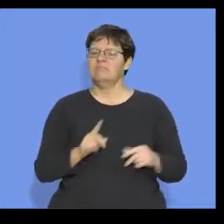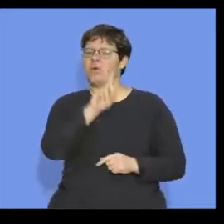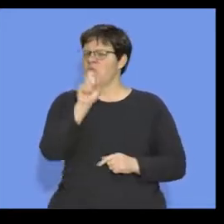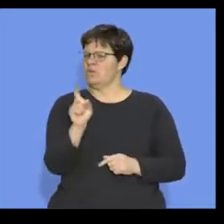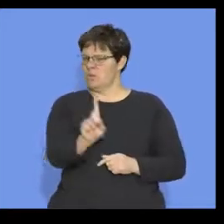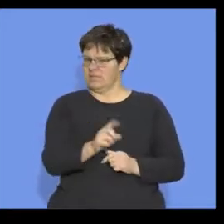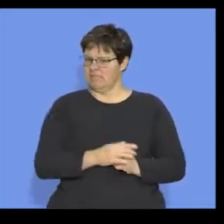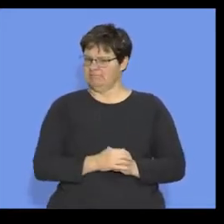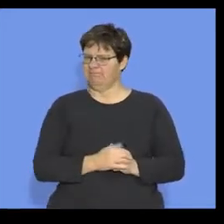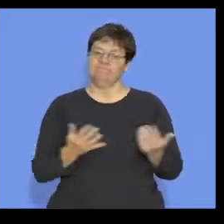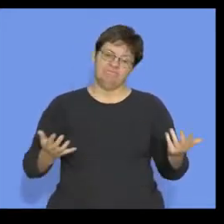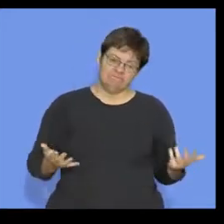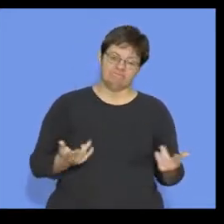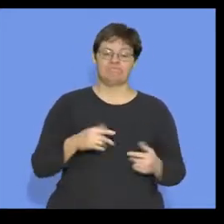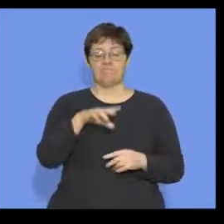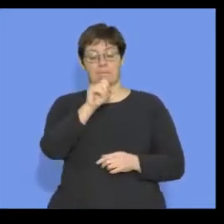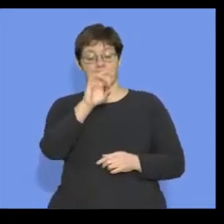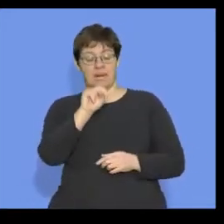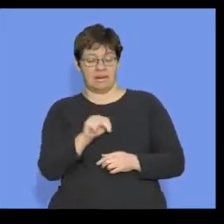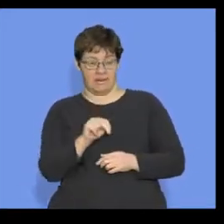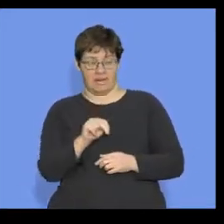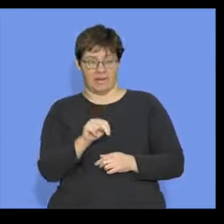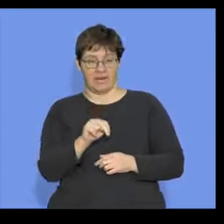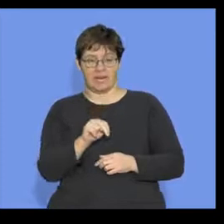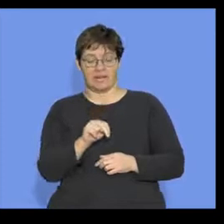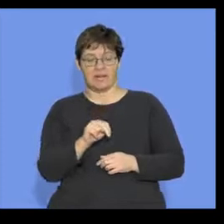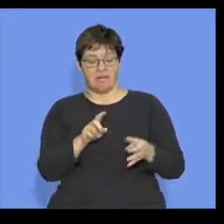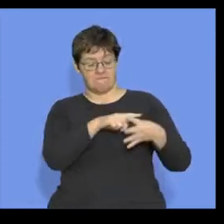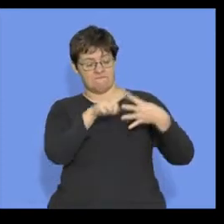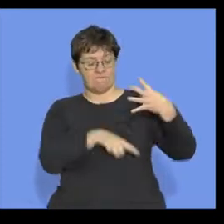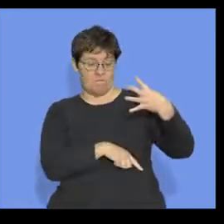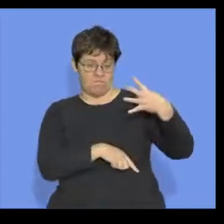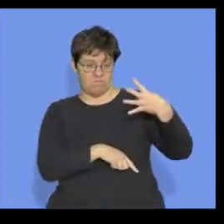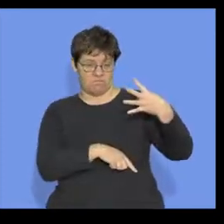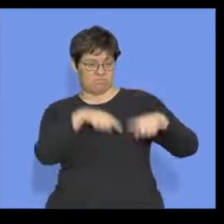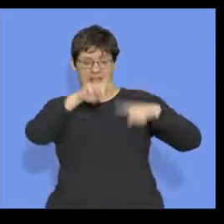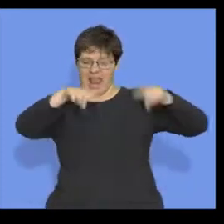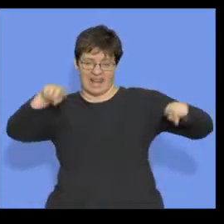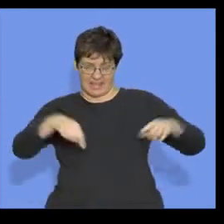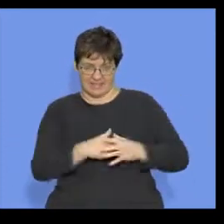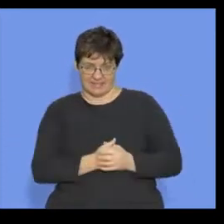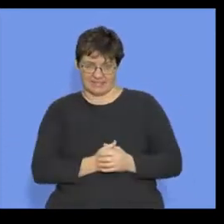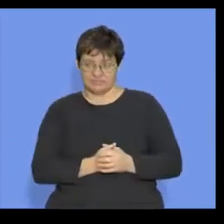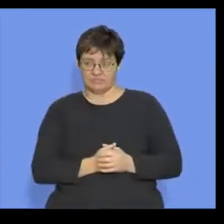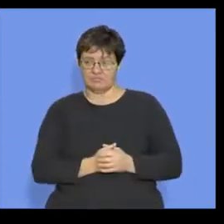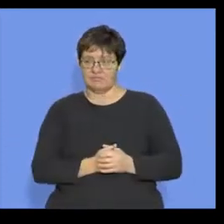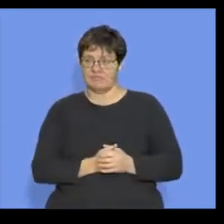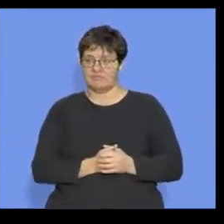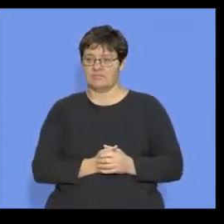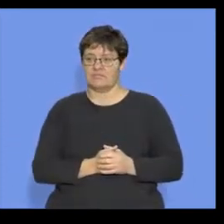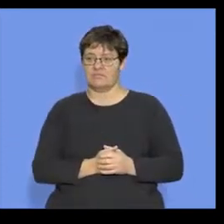here? If a pin is made by selecting 4 digits at random, and